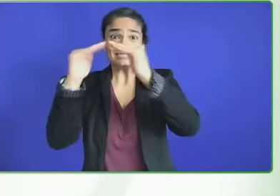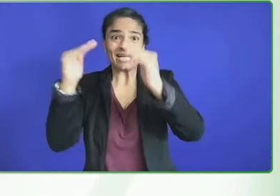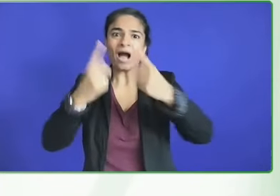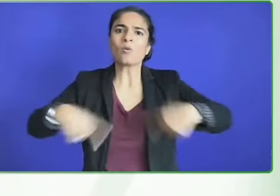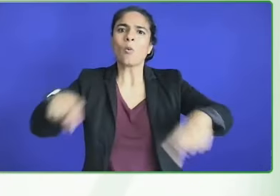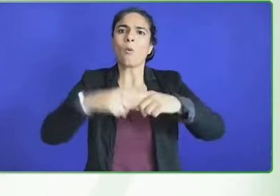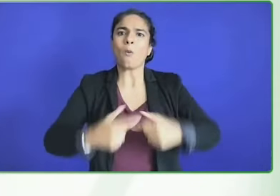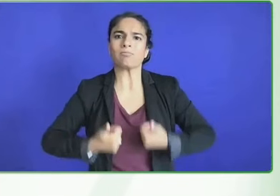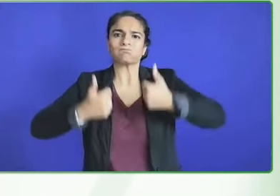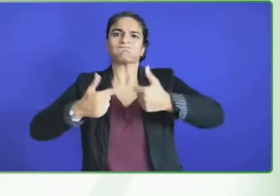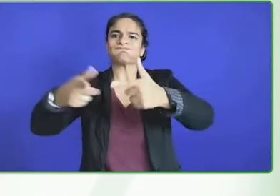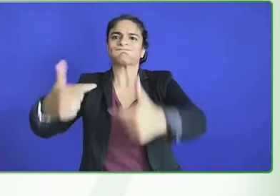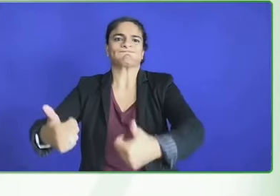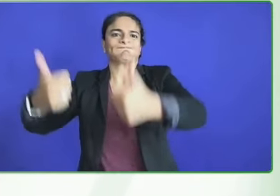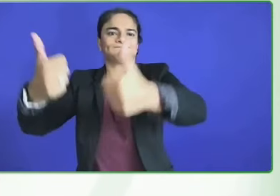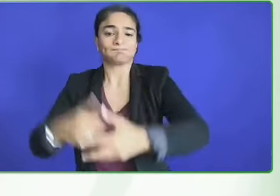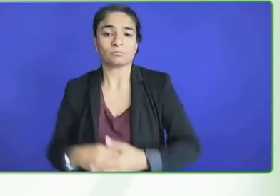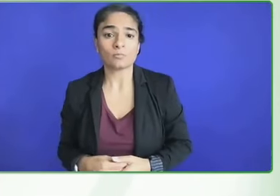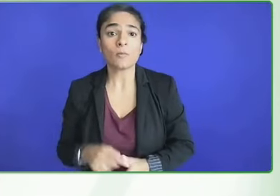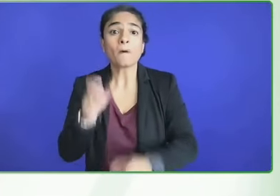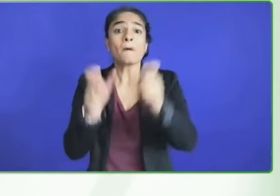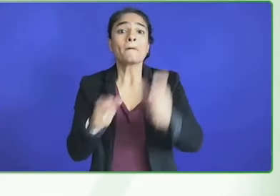any further.